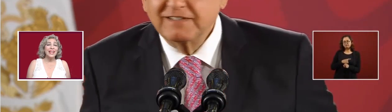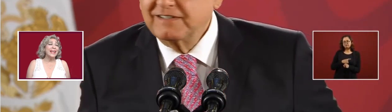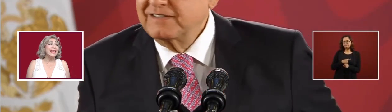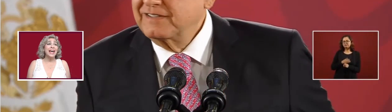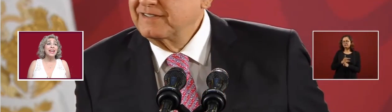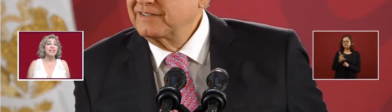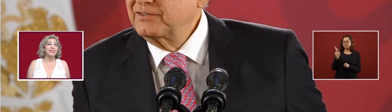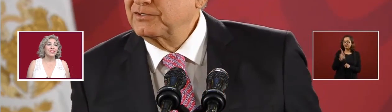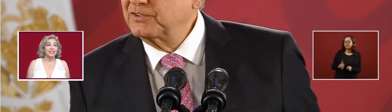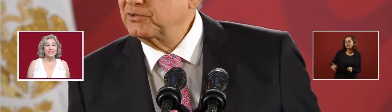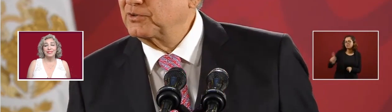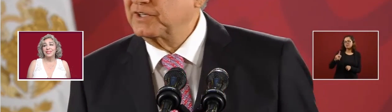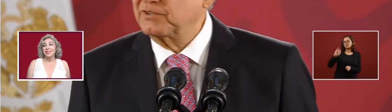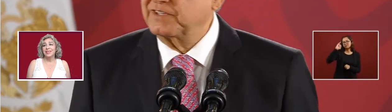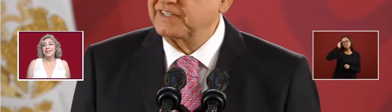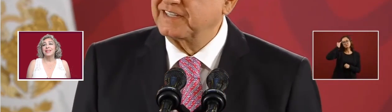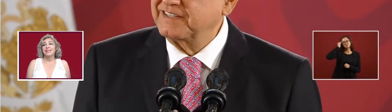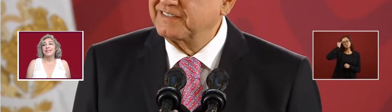a life.